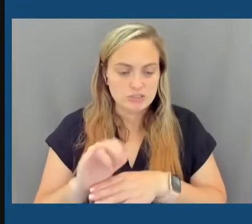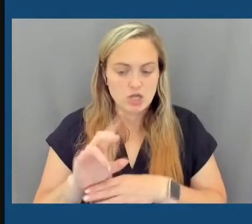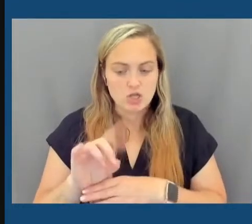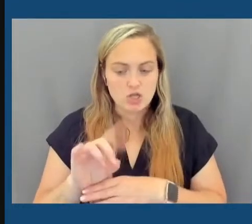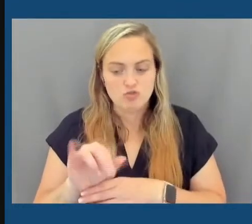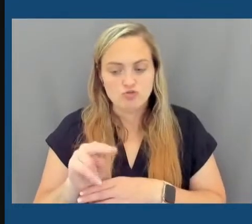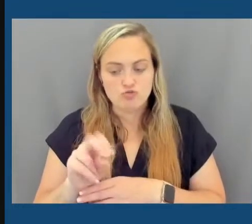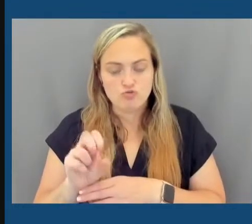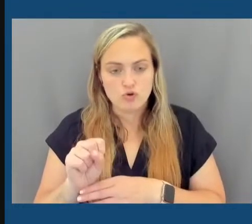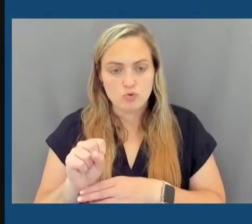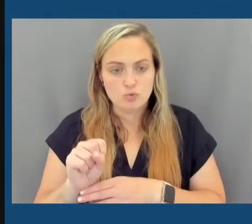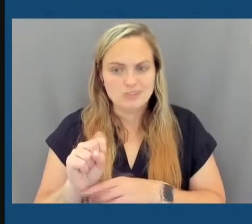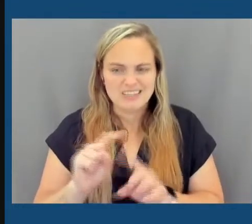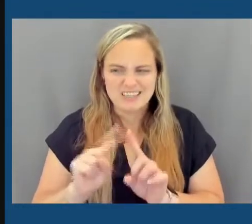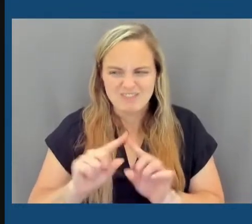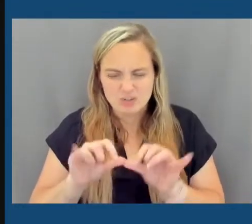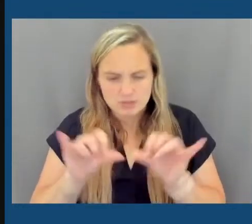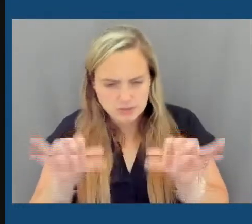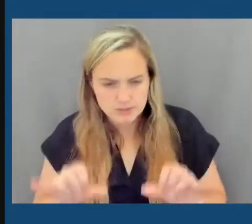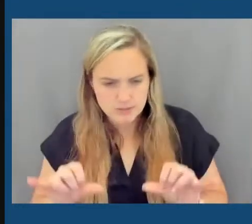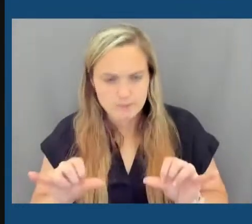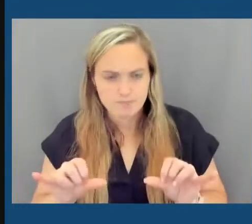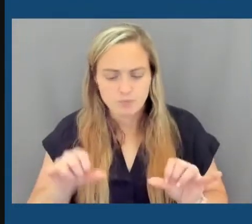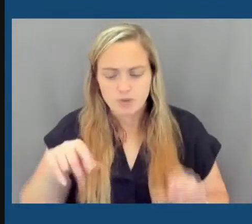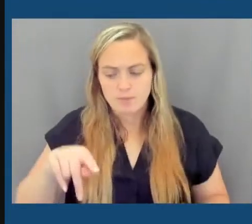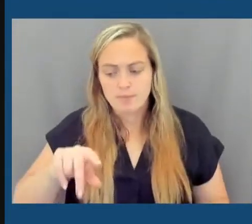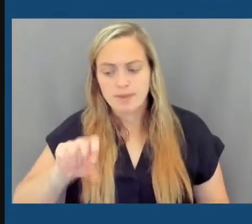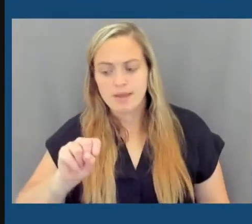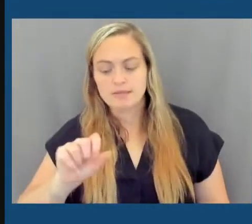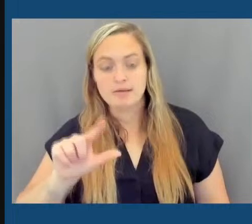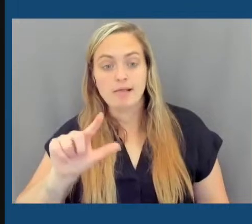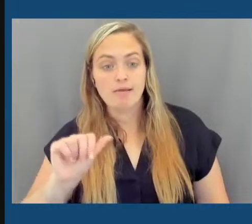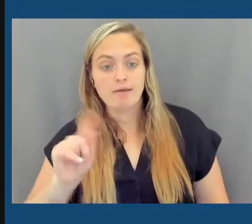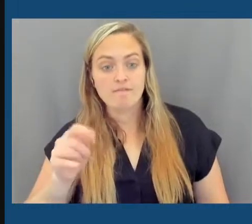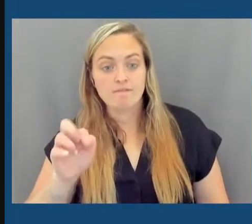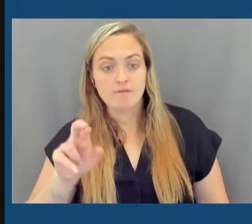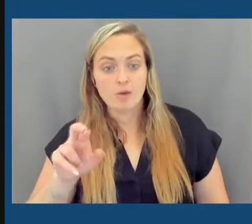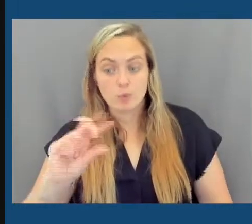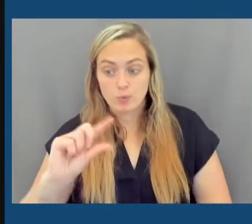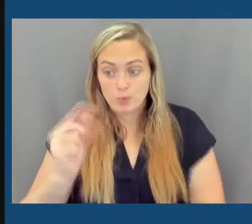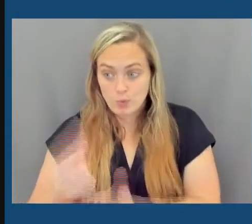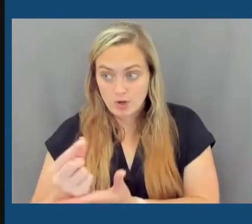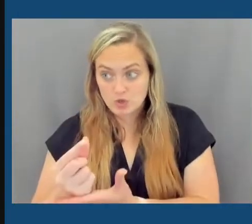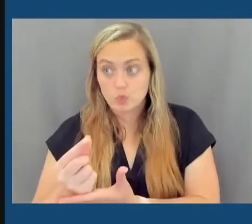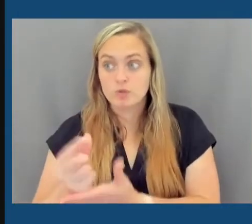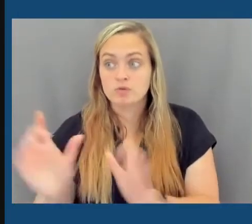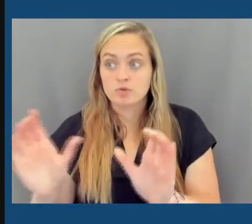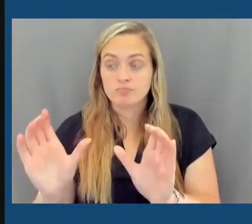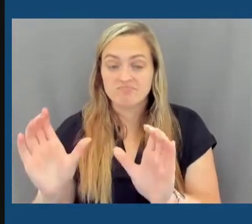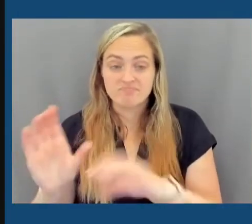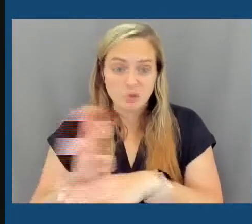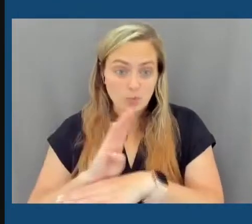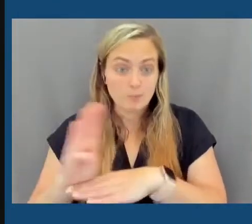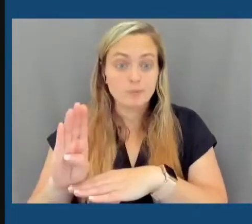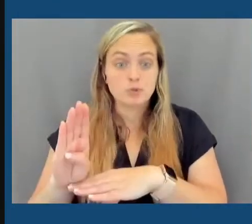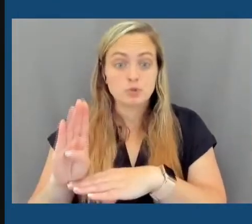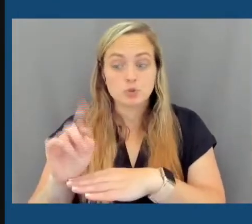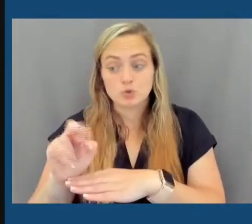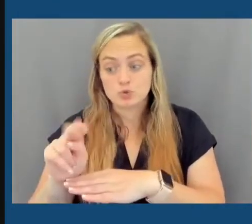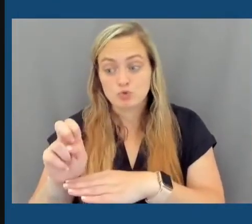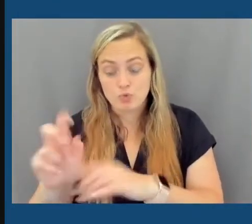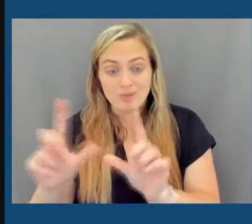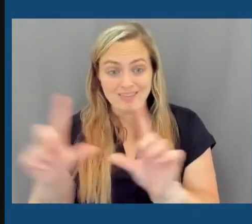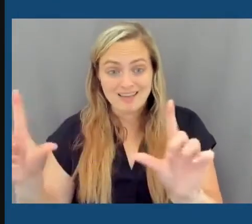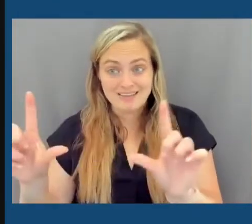uncrewed aerial systems. Right here in PSLA Fowler, we are graduating kids with commercial drone licenses. And how cool would it be if they could go from